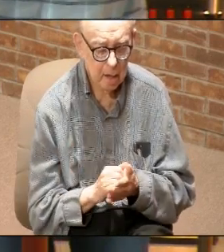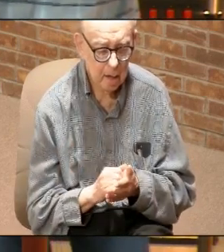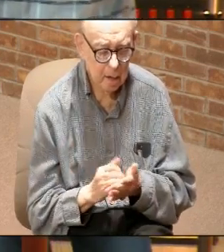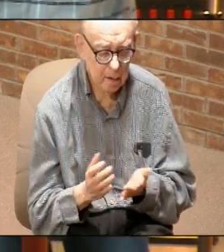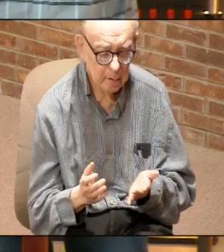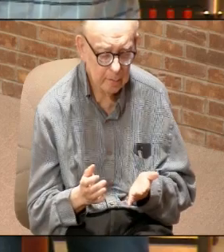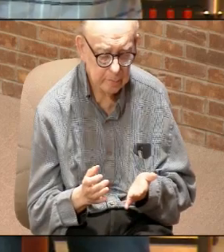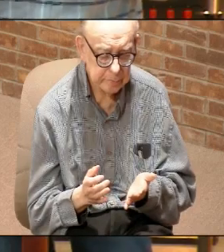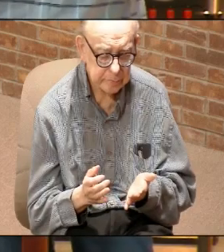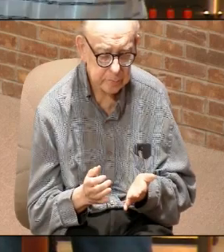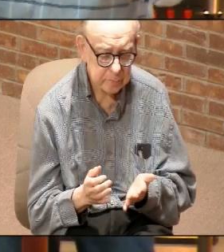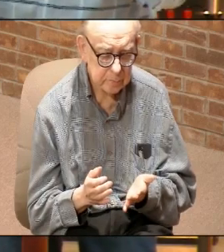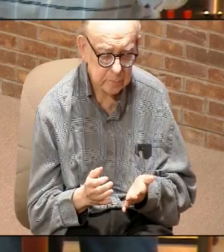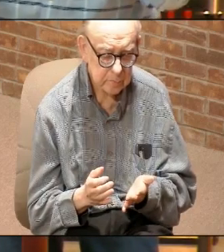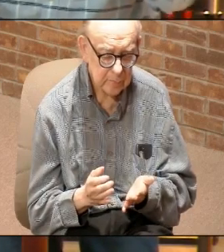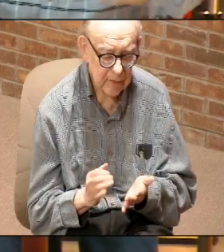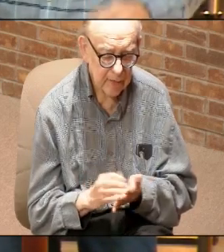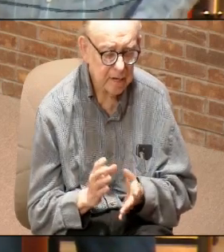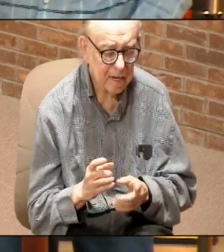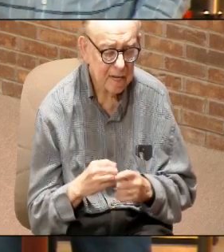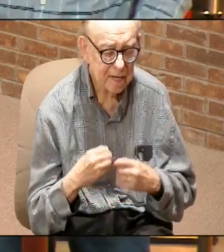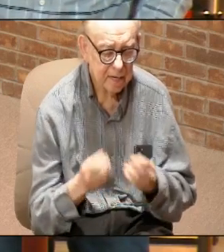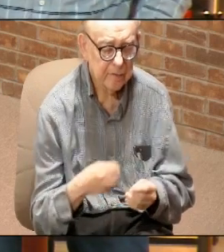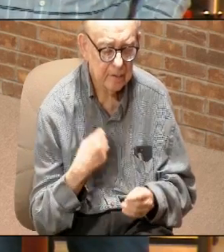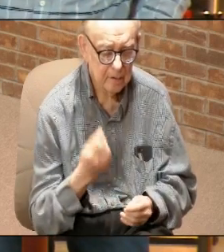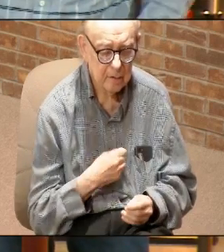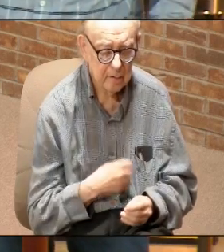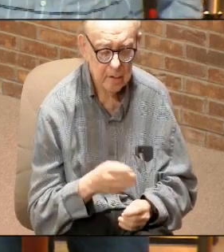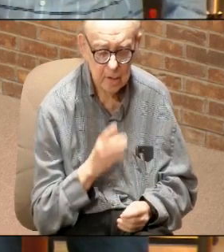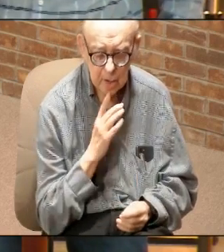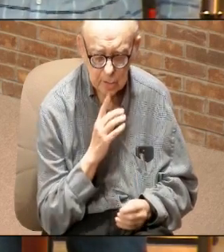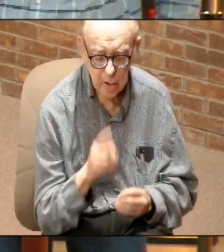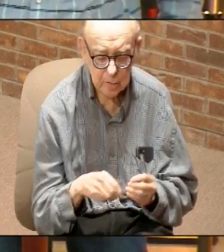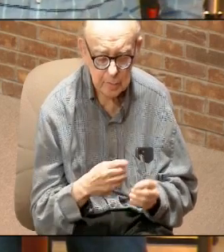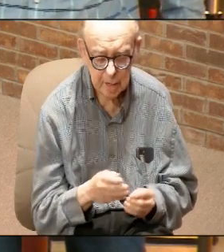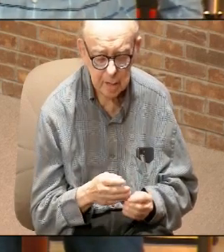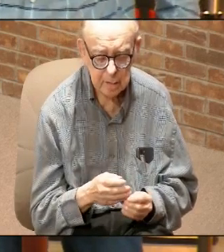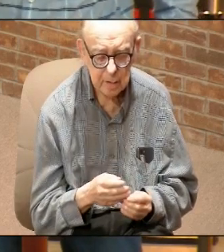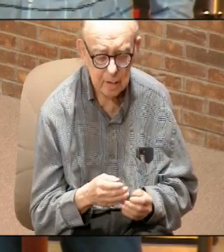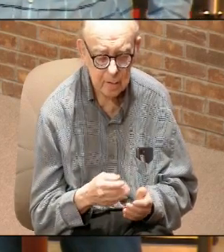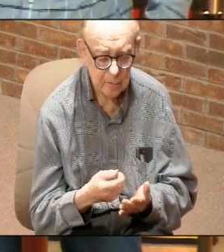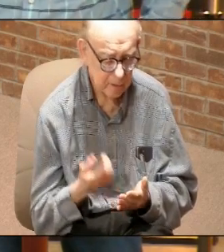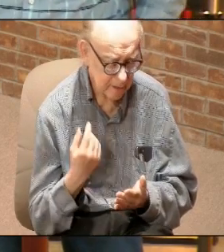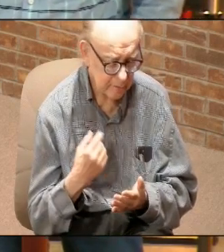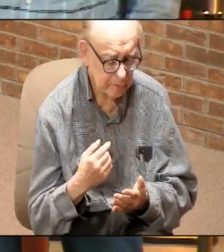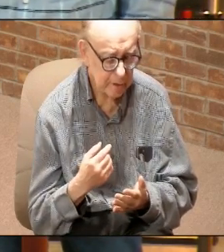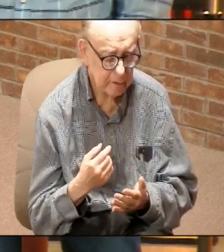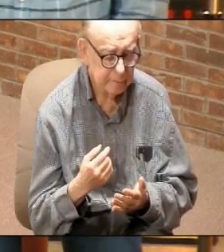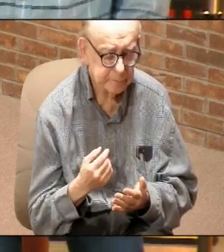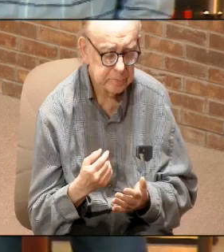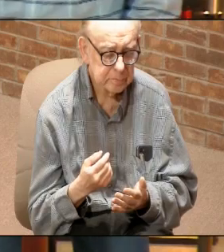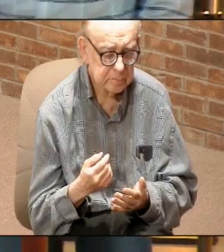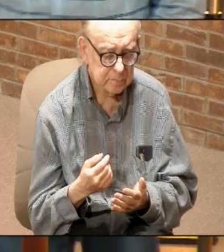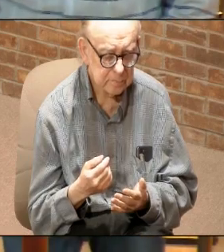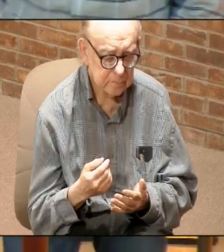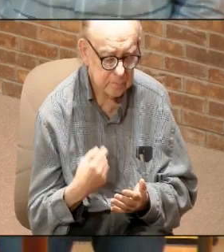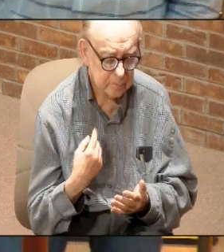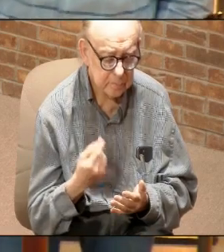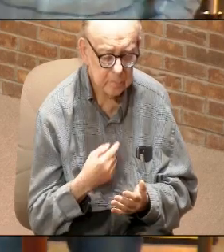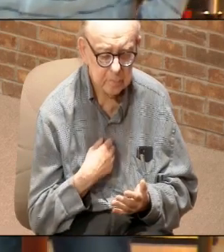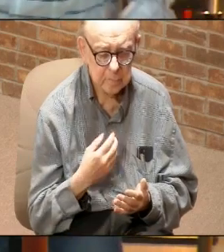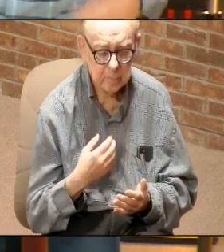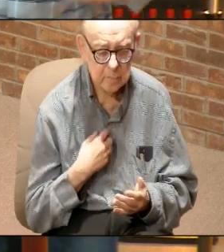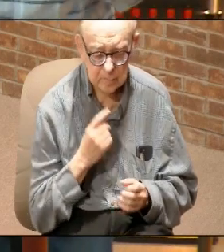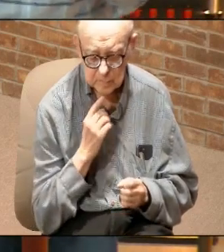kind of gives us. As we talked about last week, we